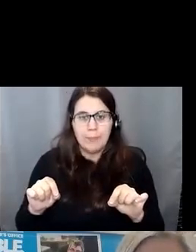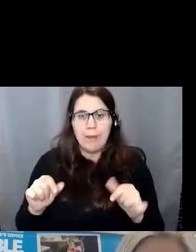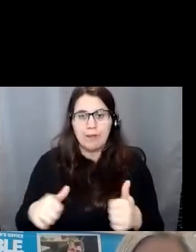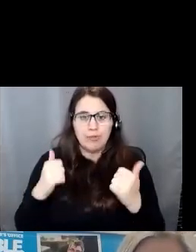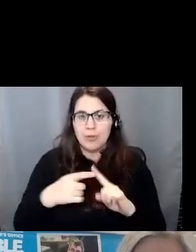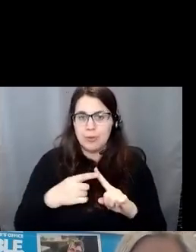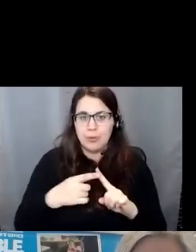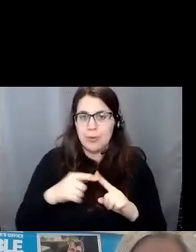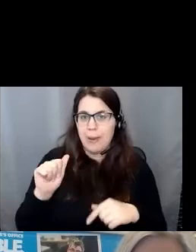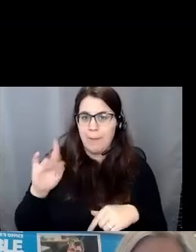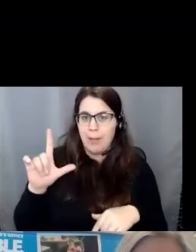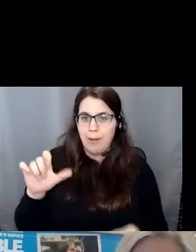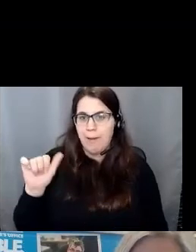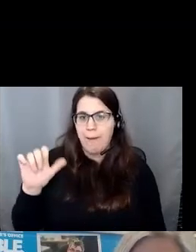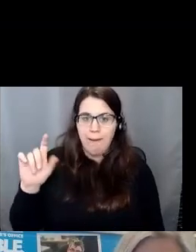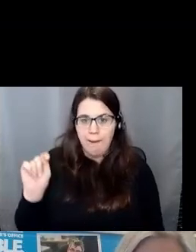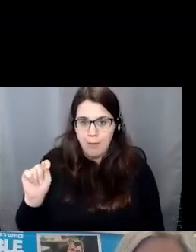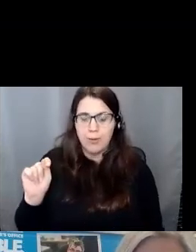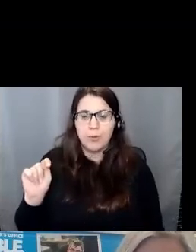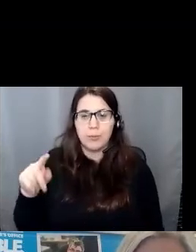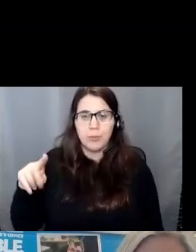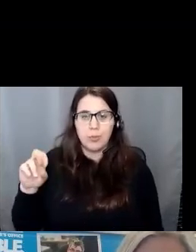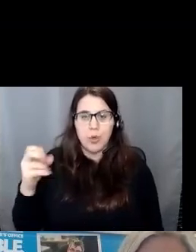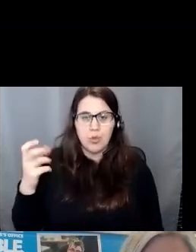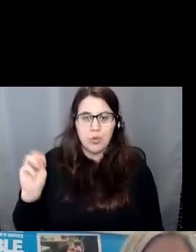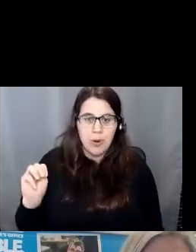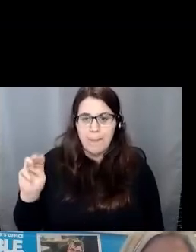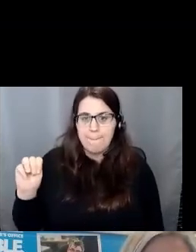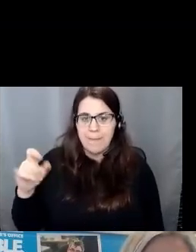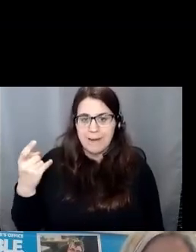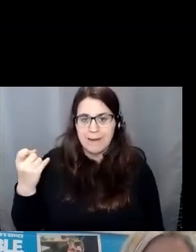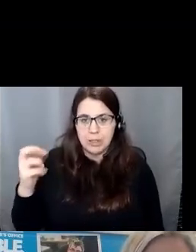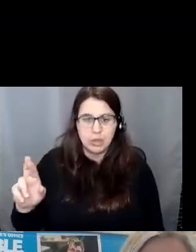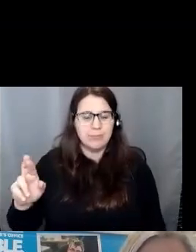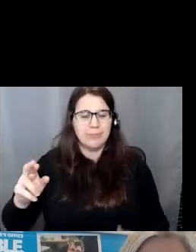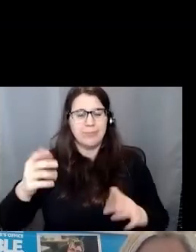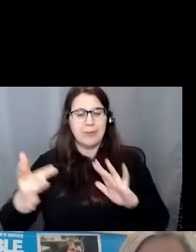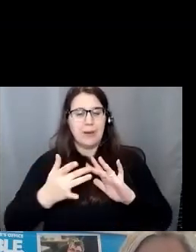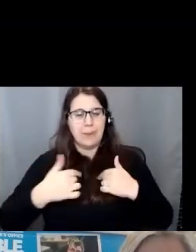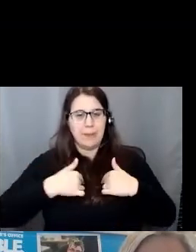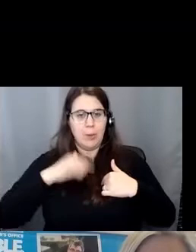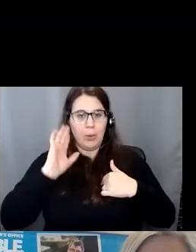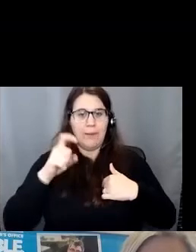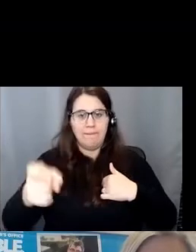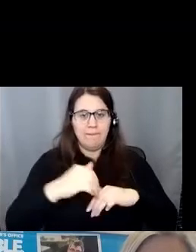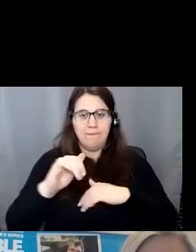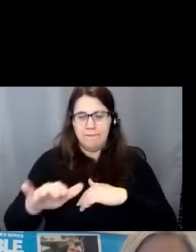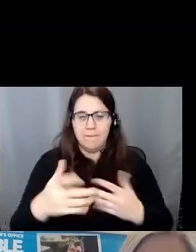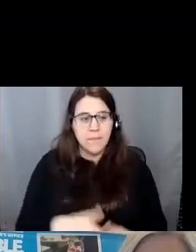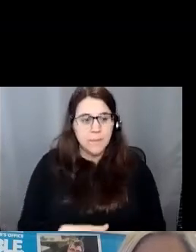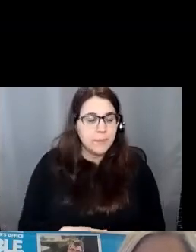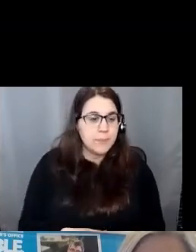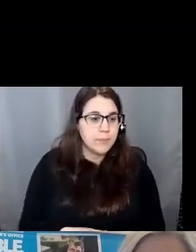out to me and I mail those out quite frequently. You can also fund your account with payroll direct